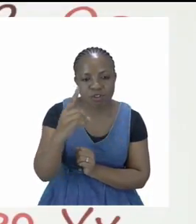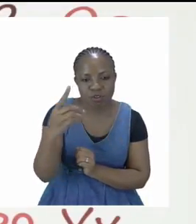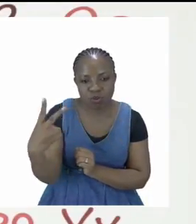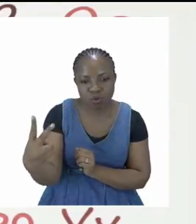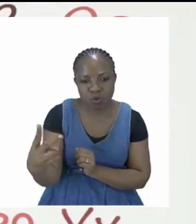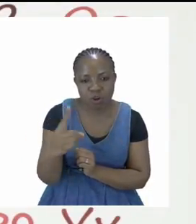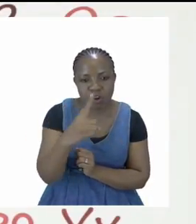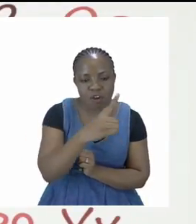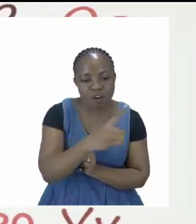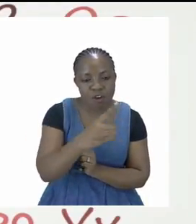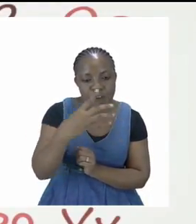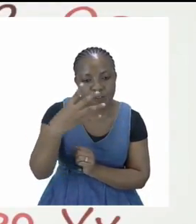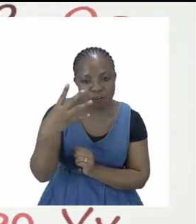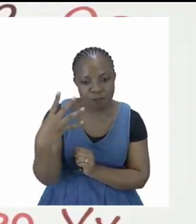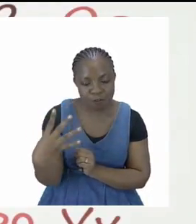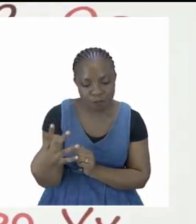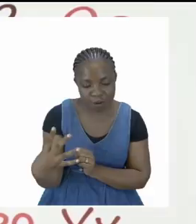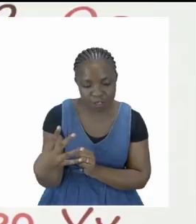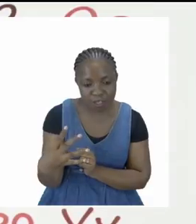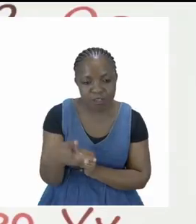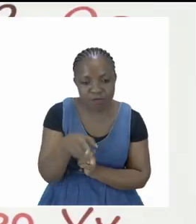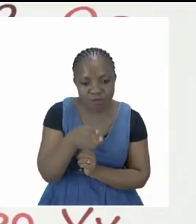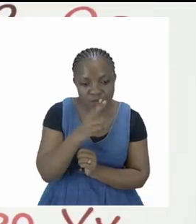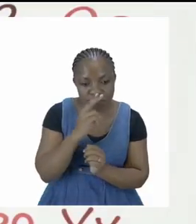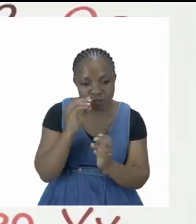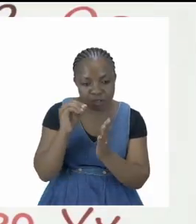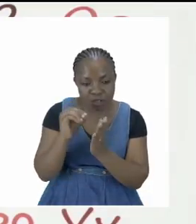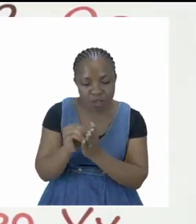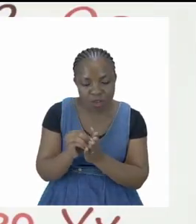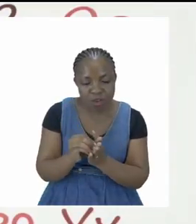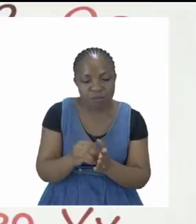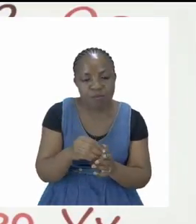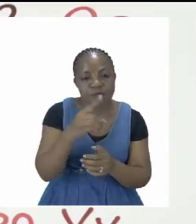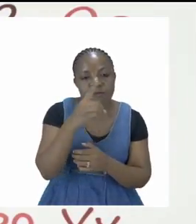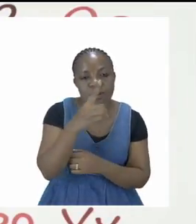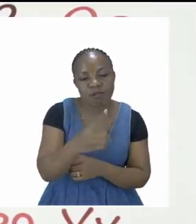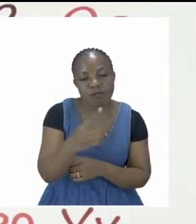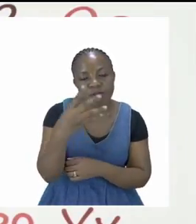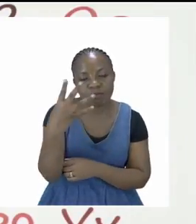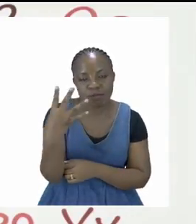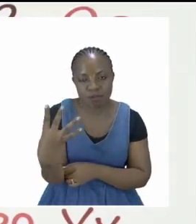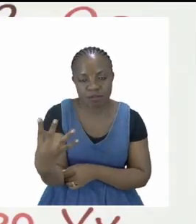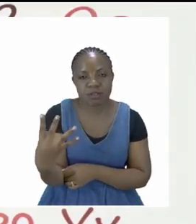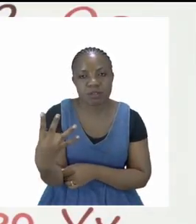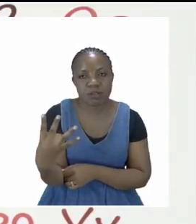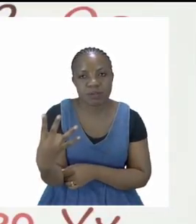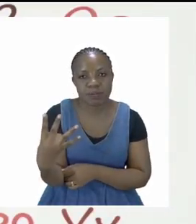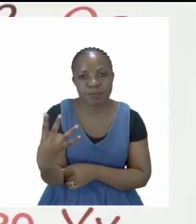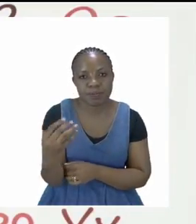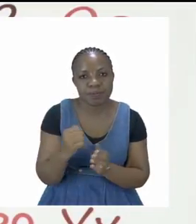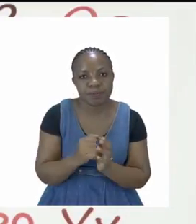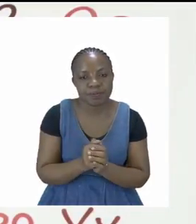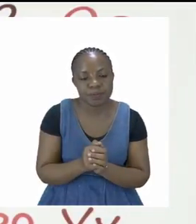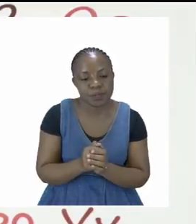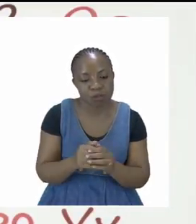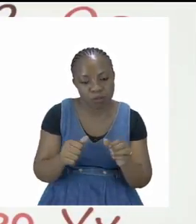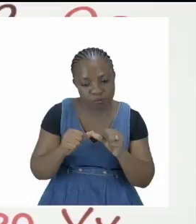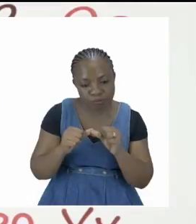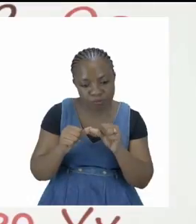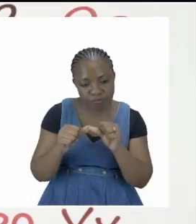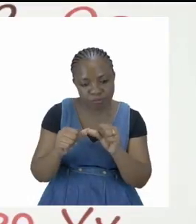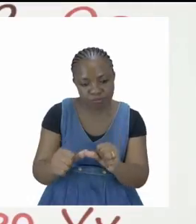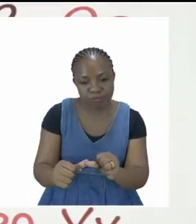14. So our answer is 14. Now you're going to complete this by